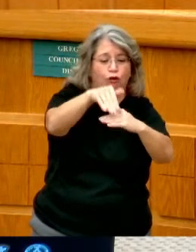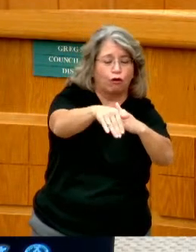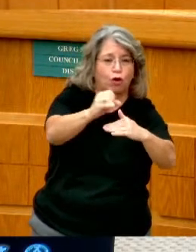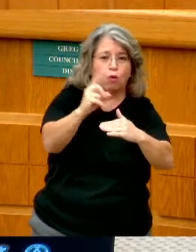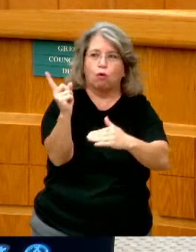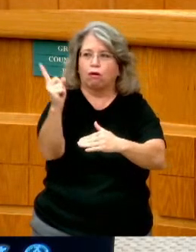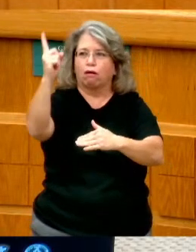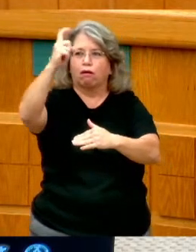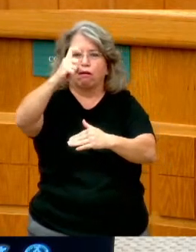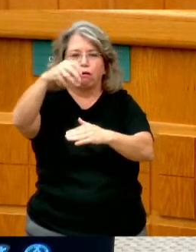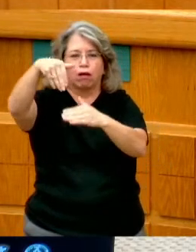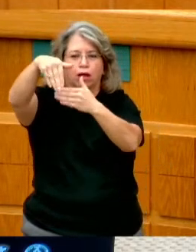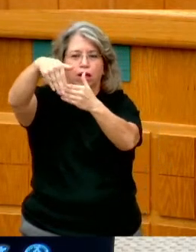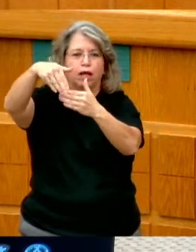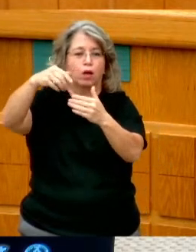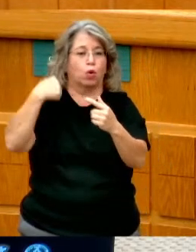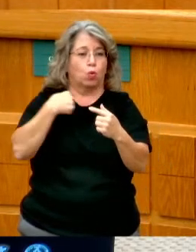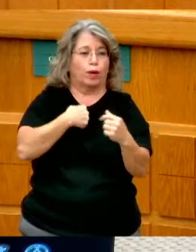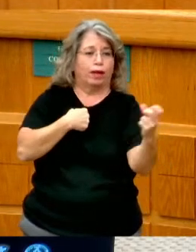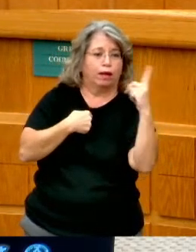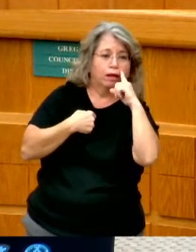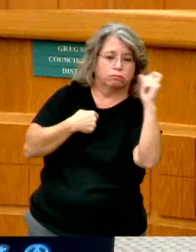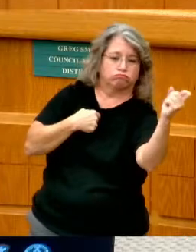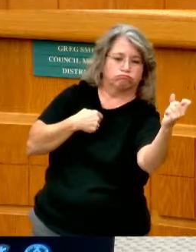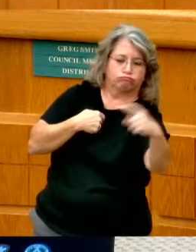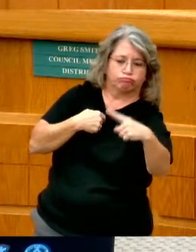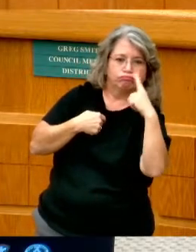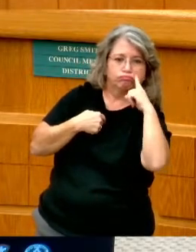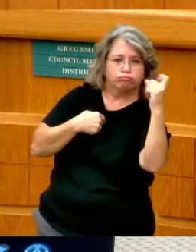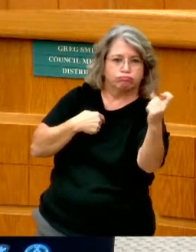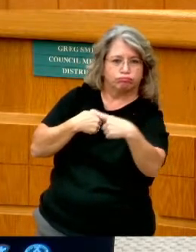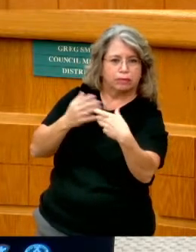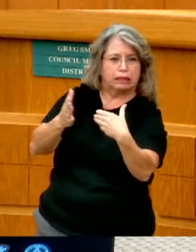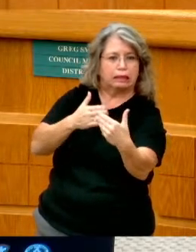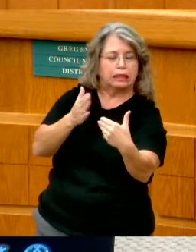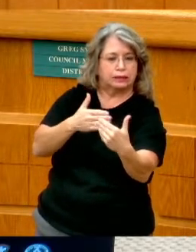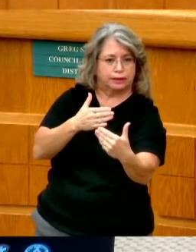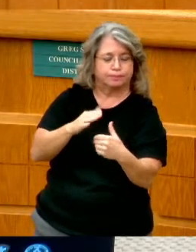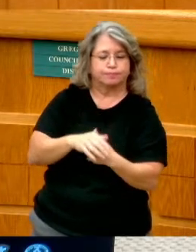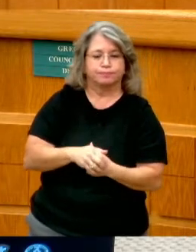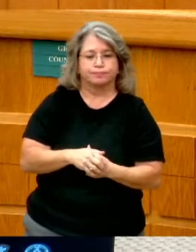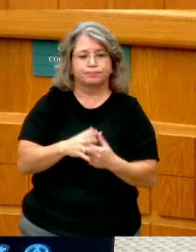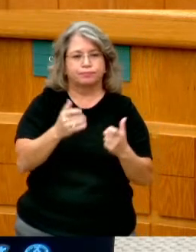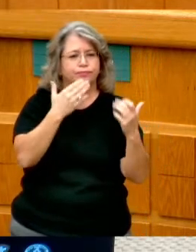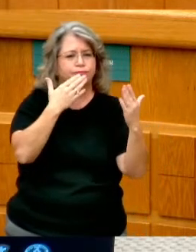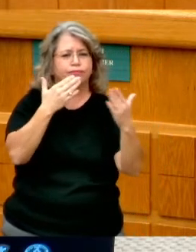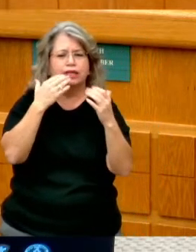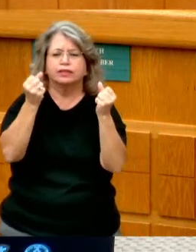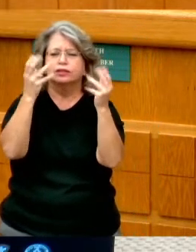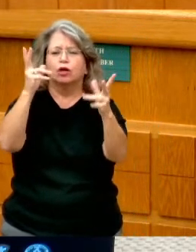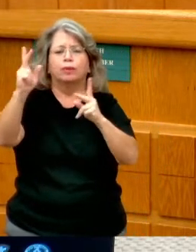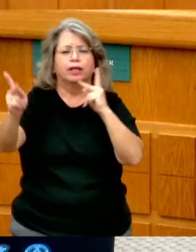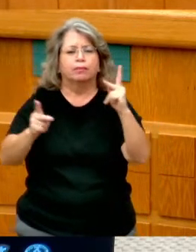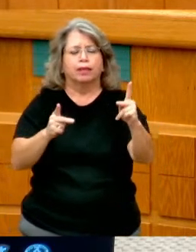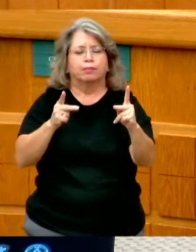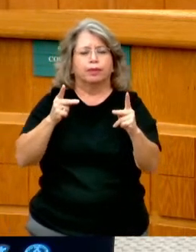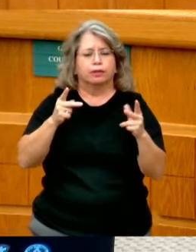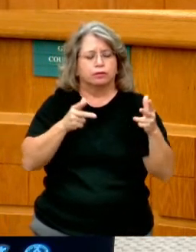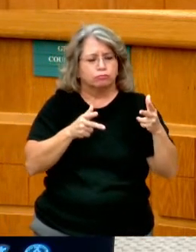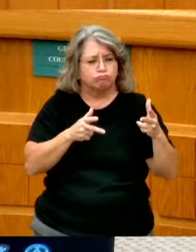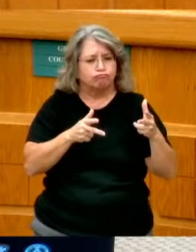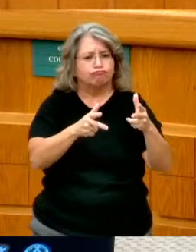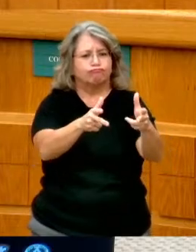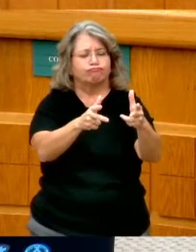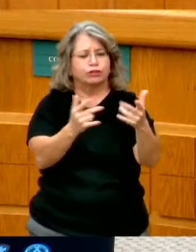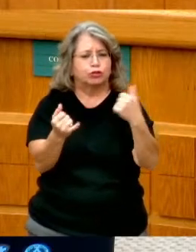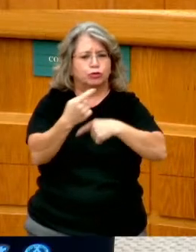we can easily see it as you're coming into our clinic. So I wanted to say thank you. So many people came through today and they were just so grateful for